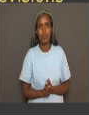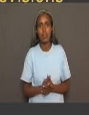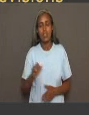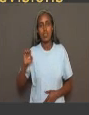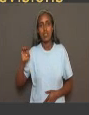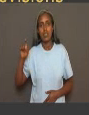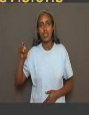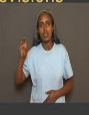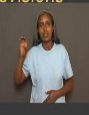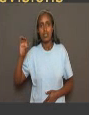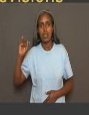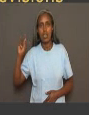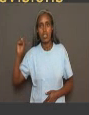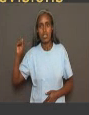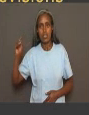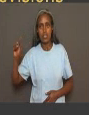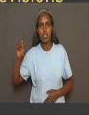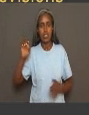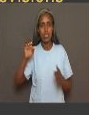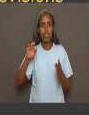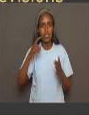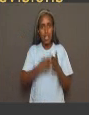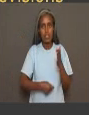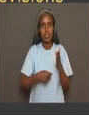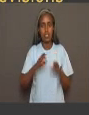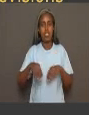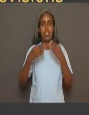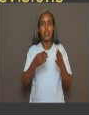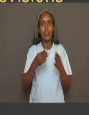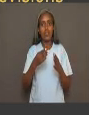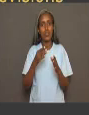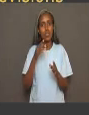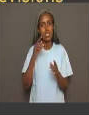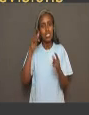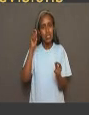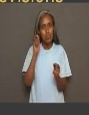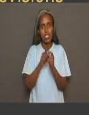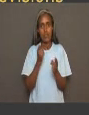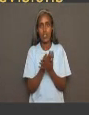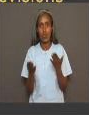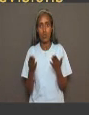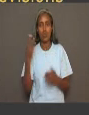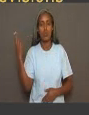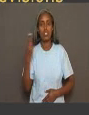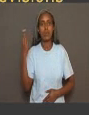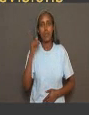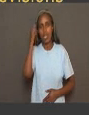Excise tax is levied on specific goods supplied in Ethiopia.